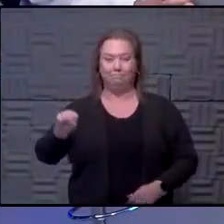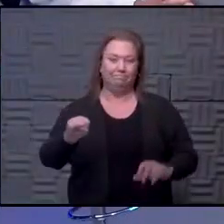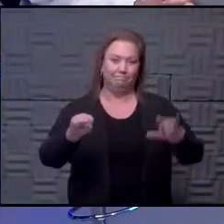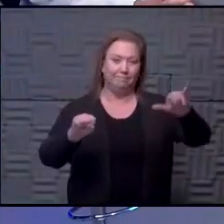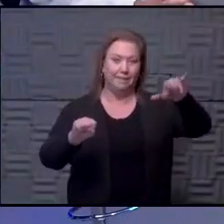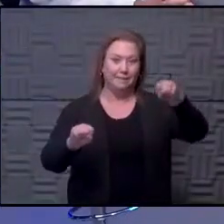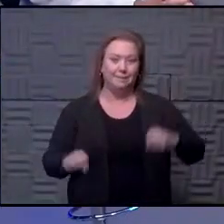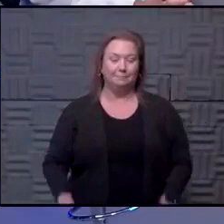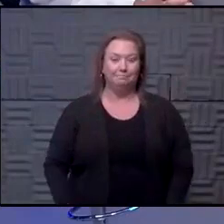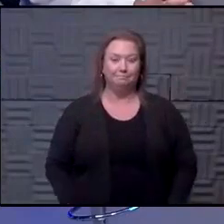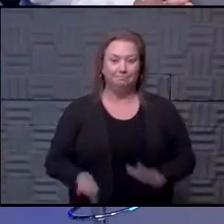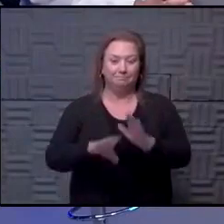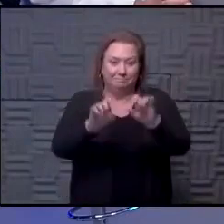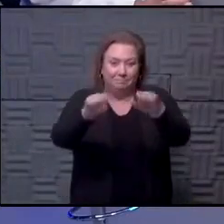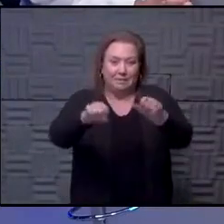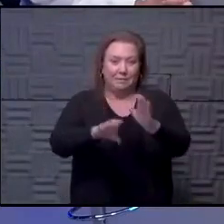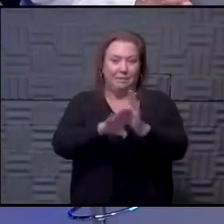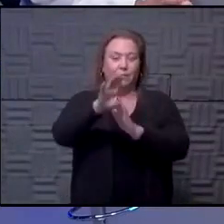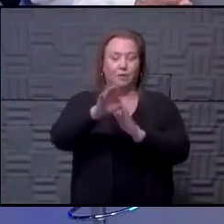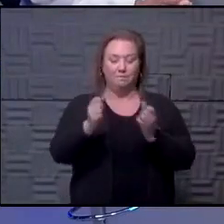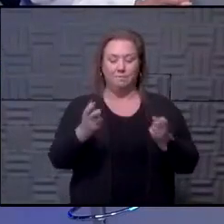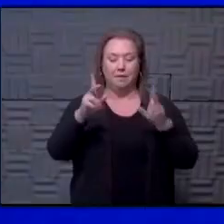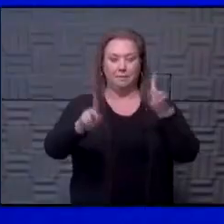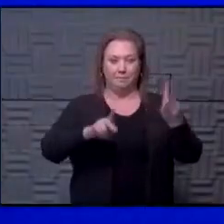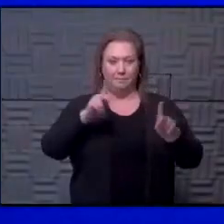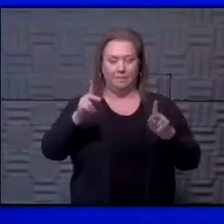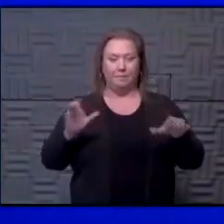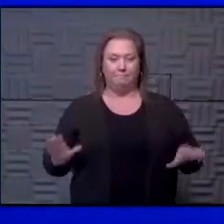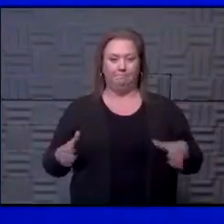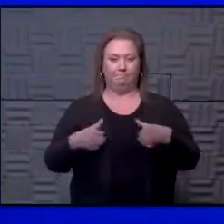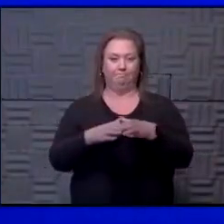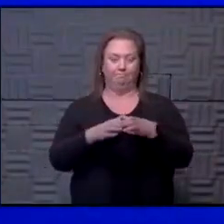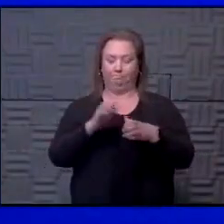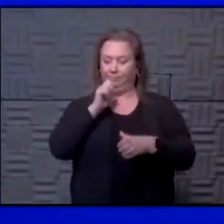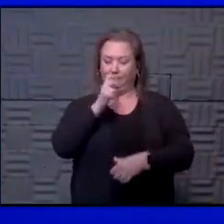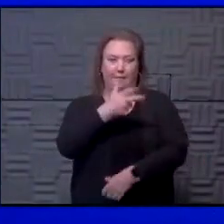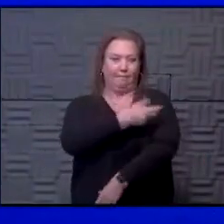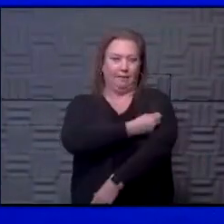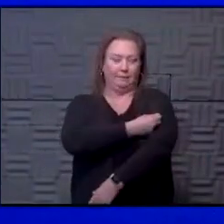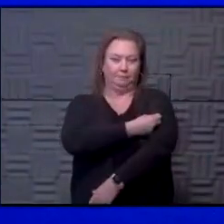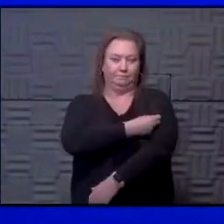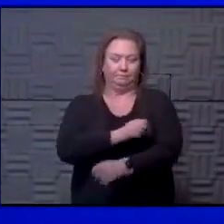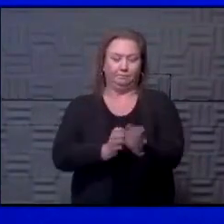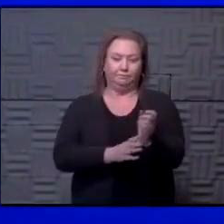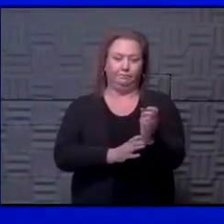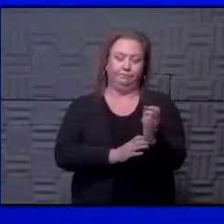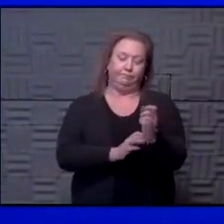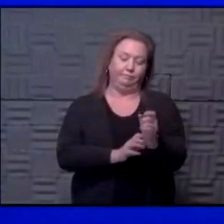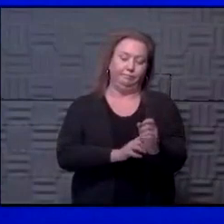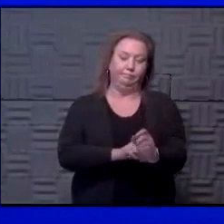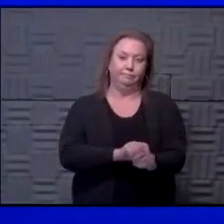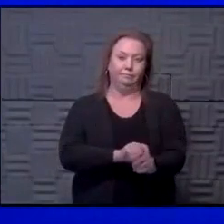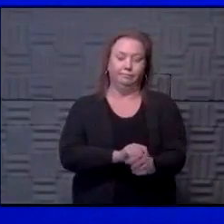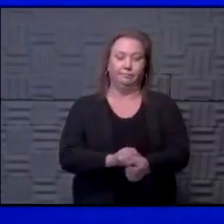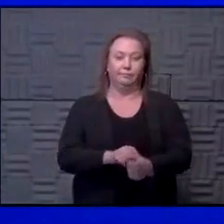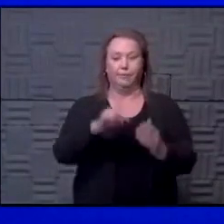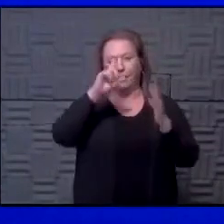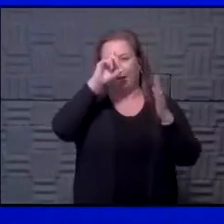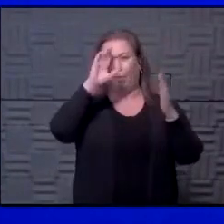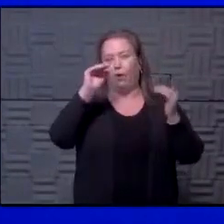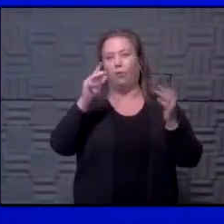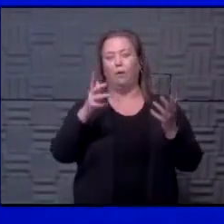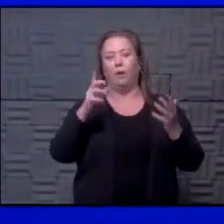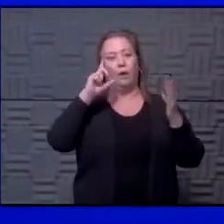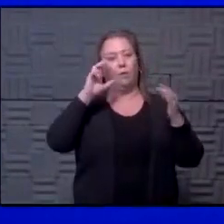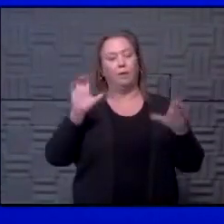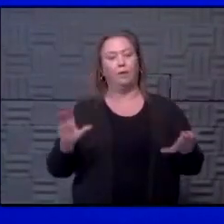yes. Yeah. Yes. Yes. Lots of people getting together, not vaccinated. The only thing you got to hope for, not really, it sounds a terrible thing to